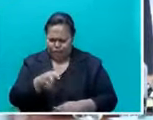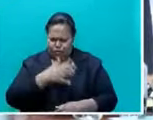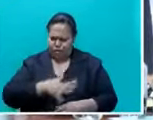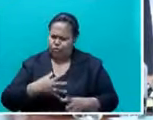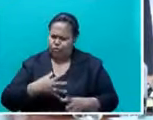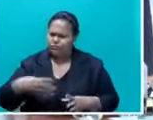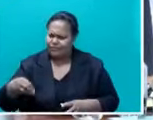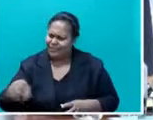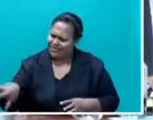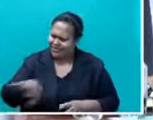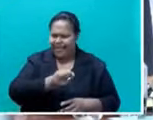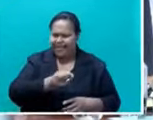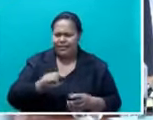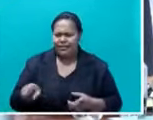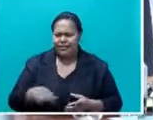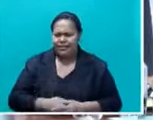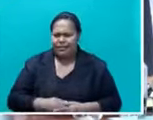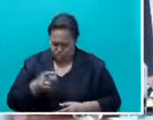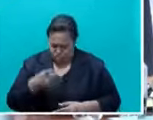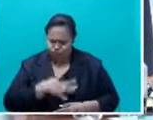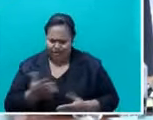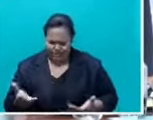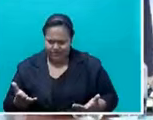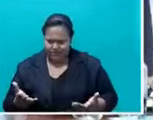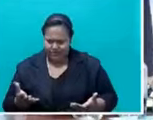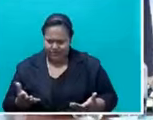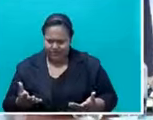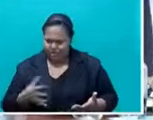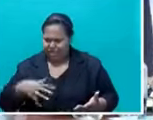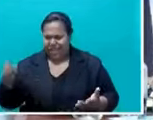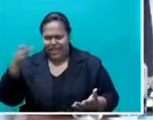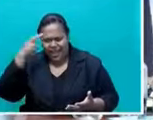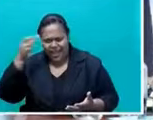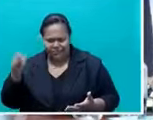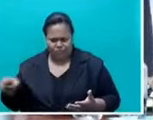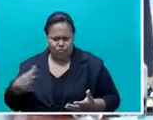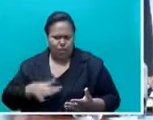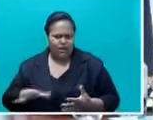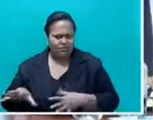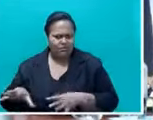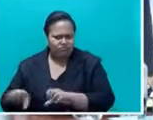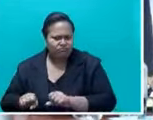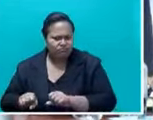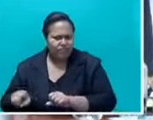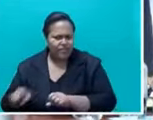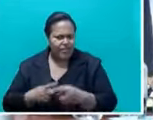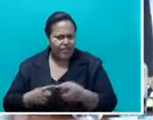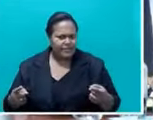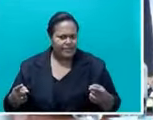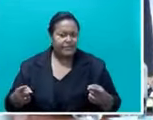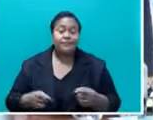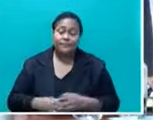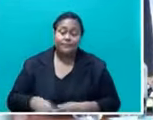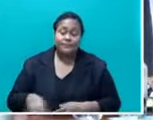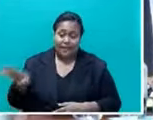assets of my Matangali? So that's what they will say. And if